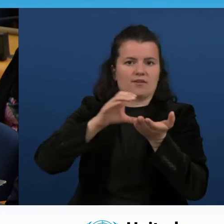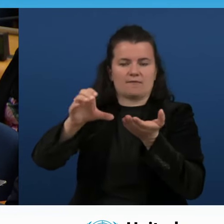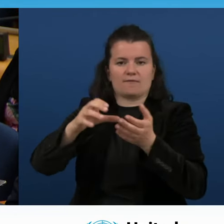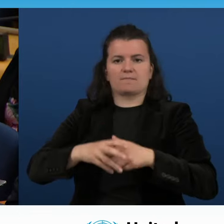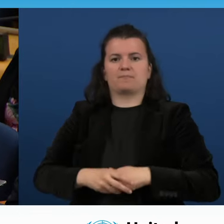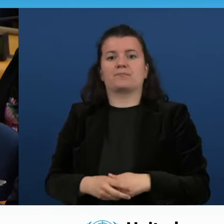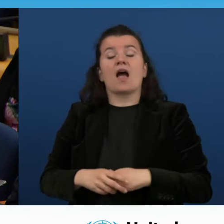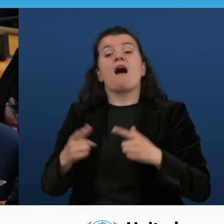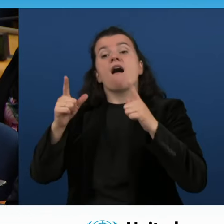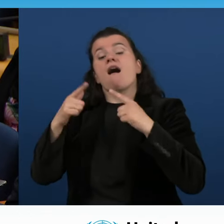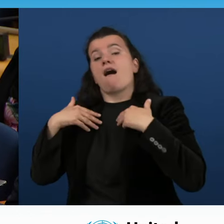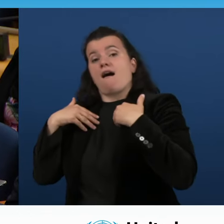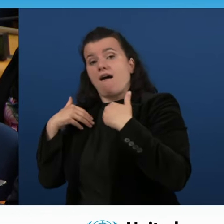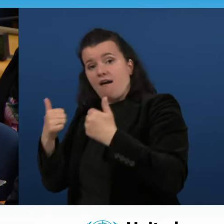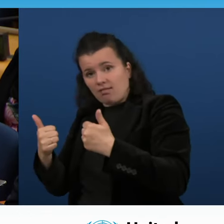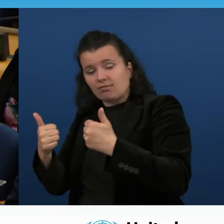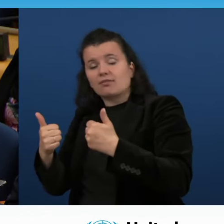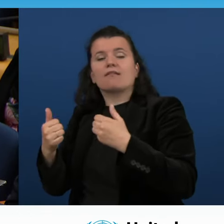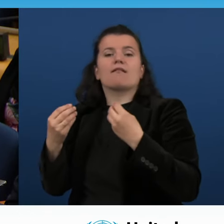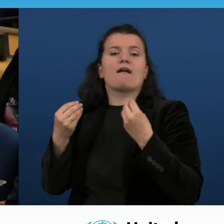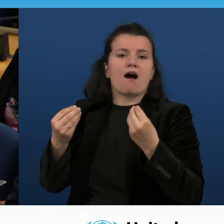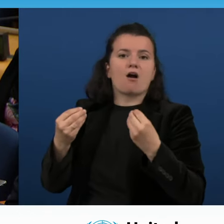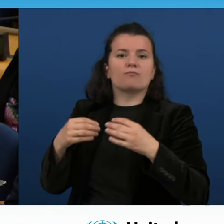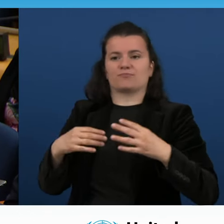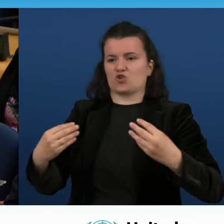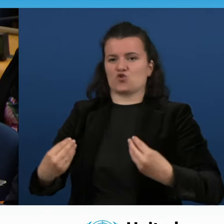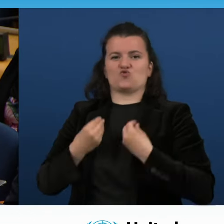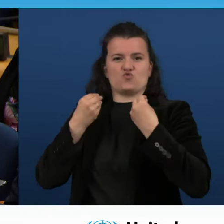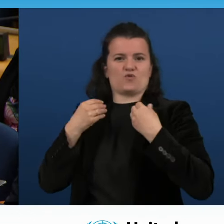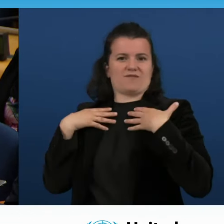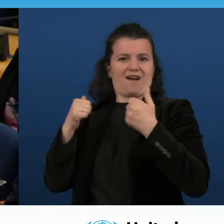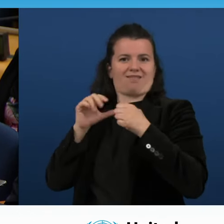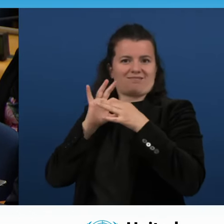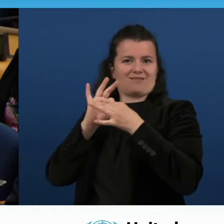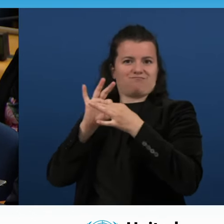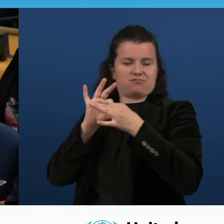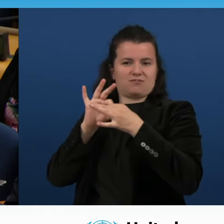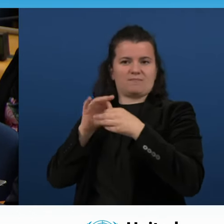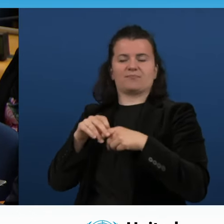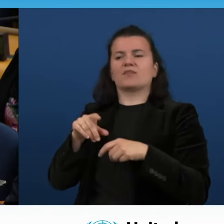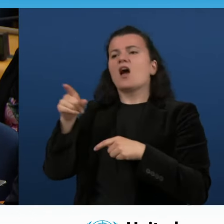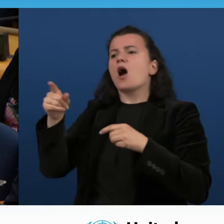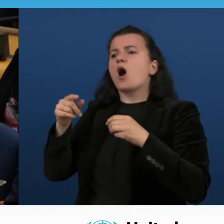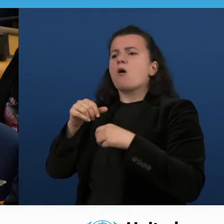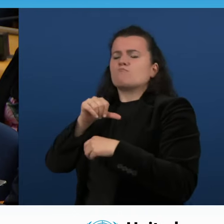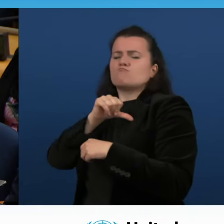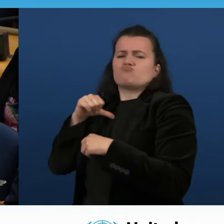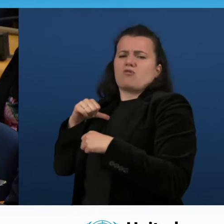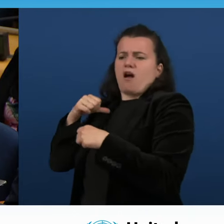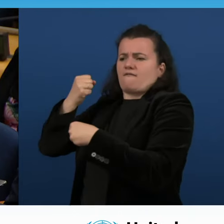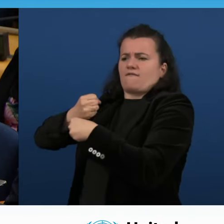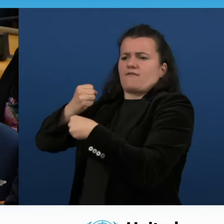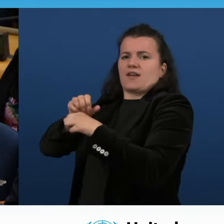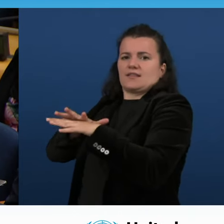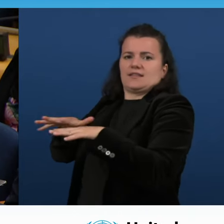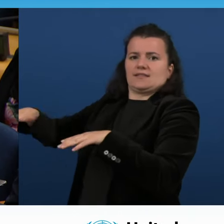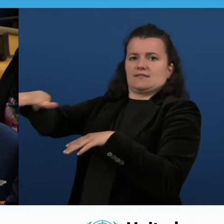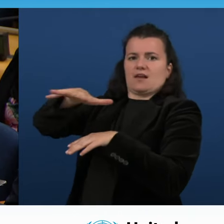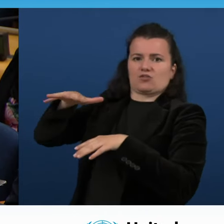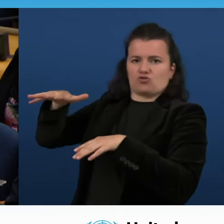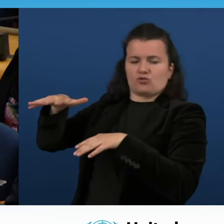specific integral youth healthcare plan in collaboration with the private sector alongside the public health